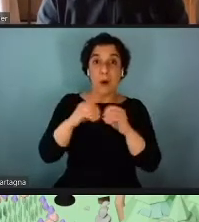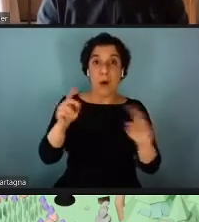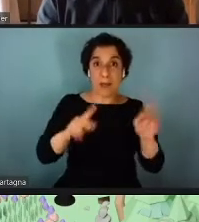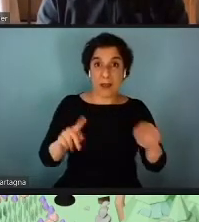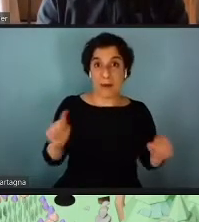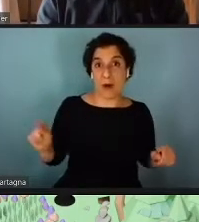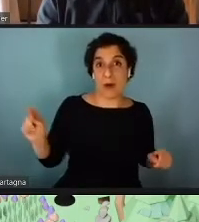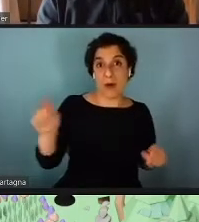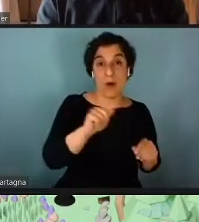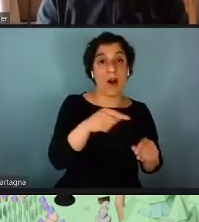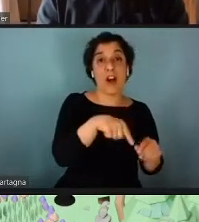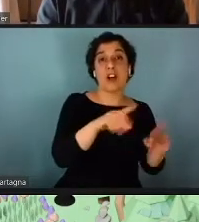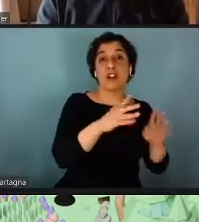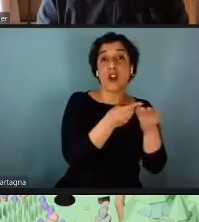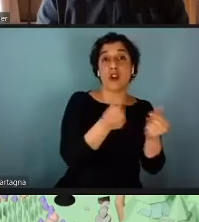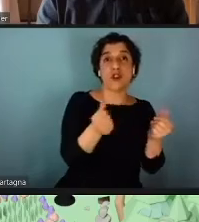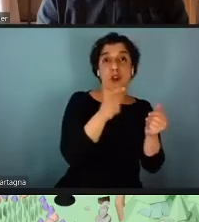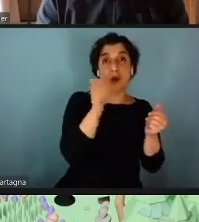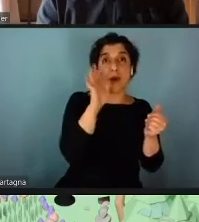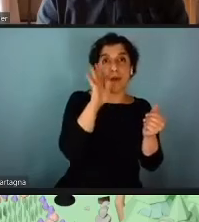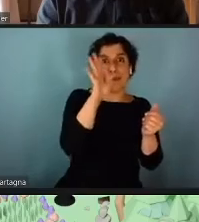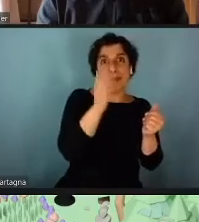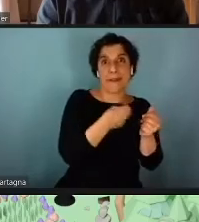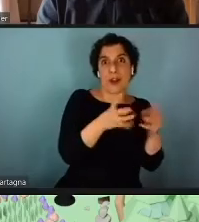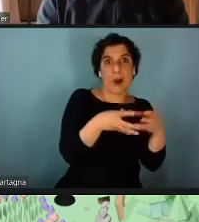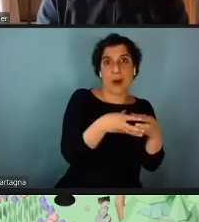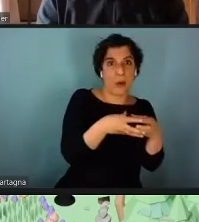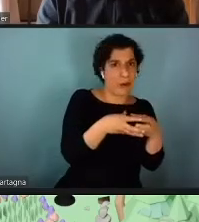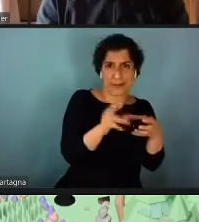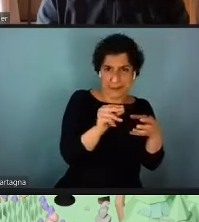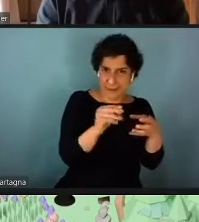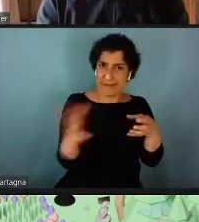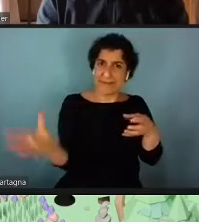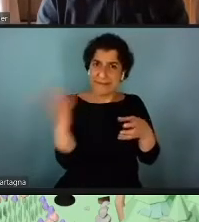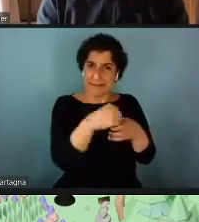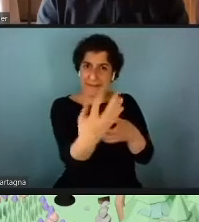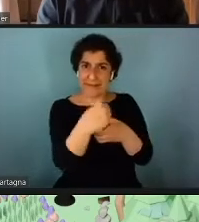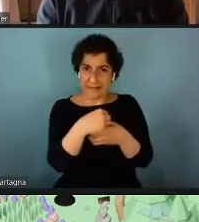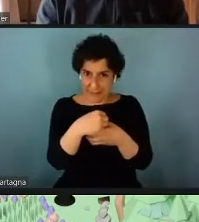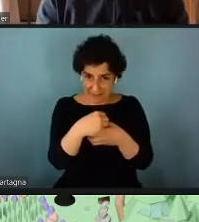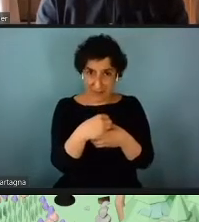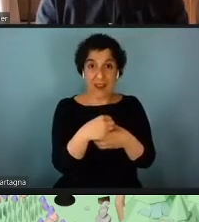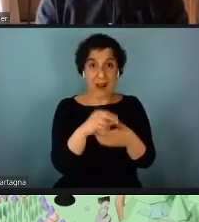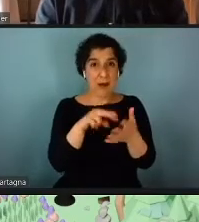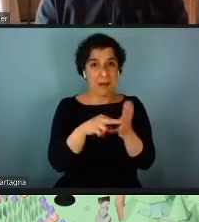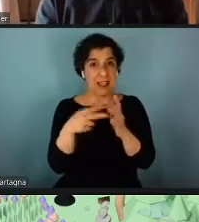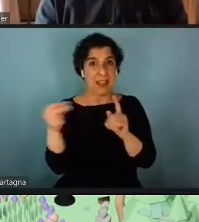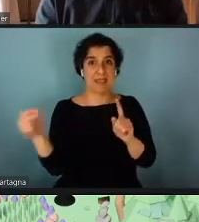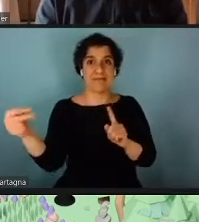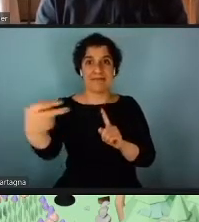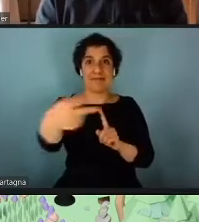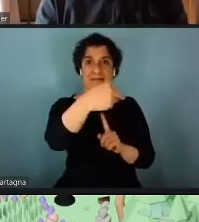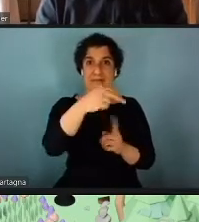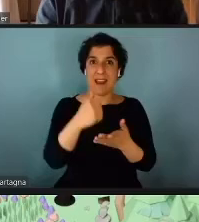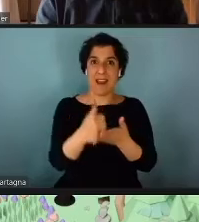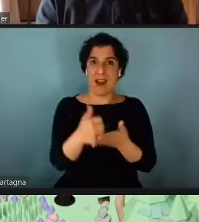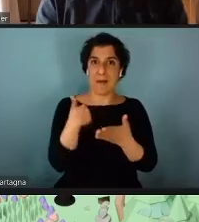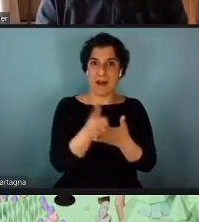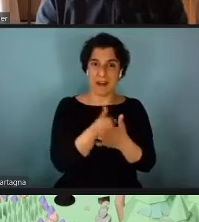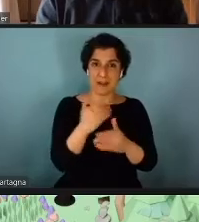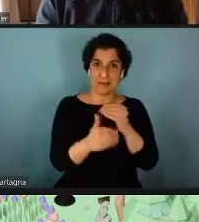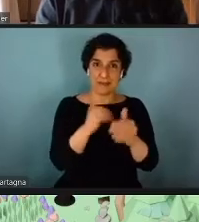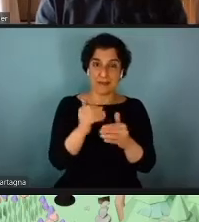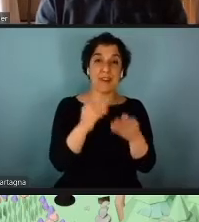solutions also creates just different points of views that can help us, get to this solution quicker in a